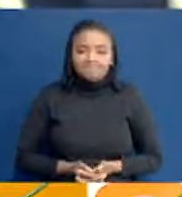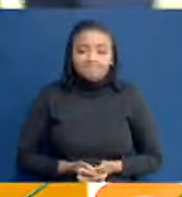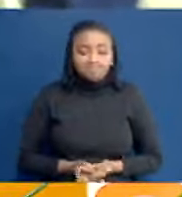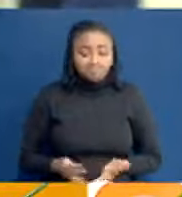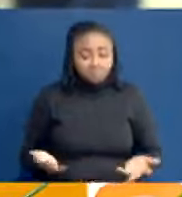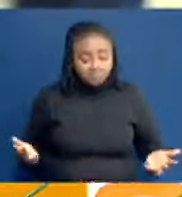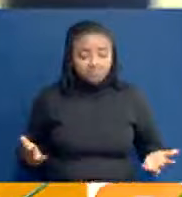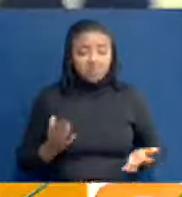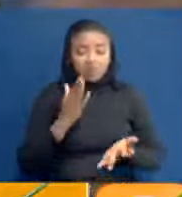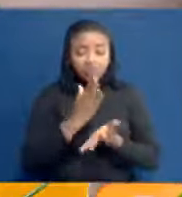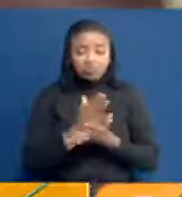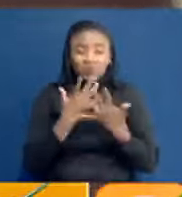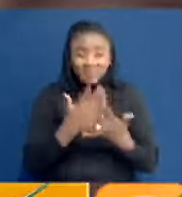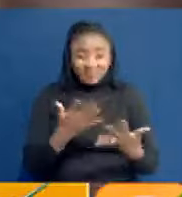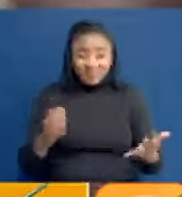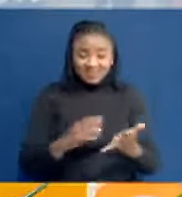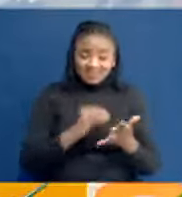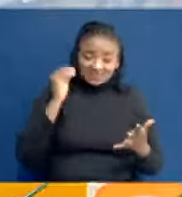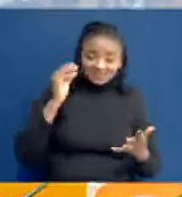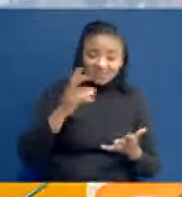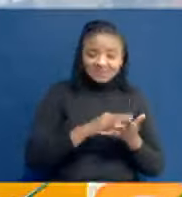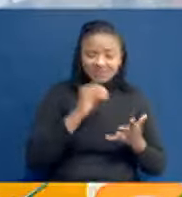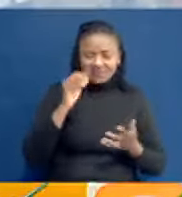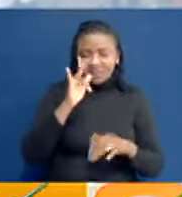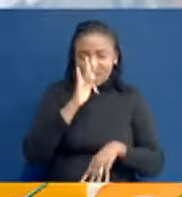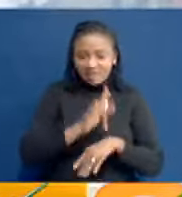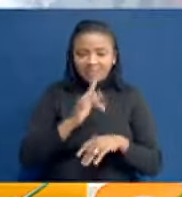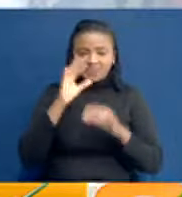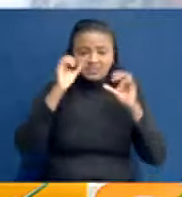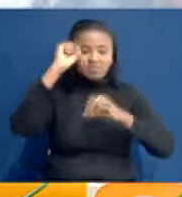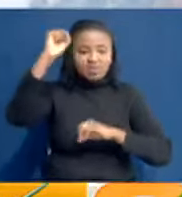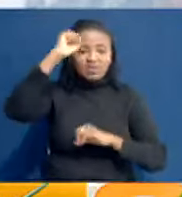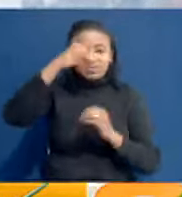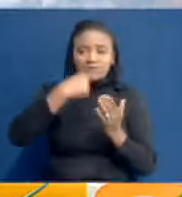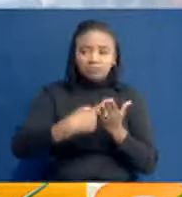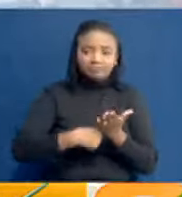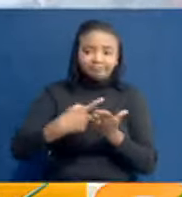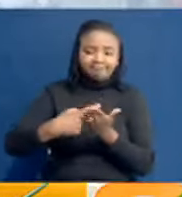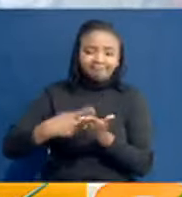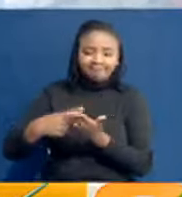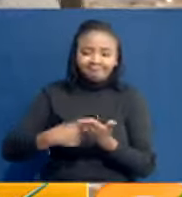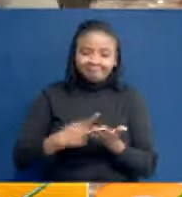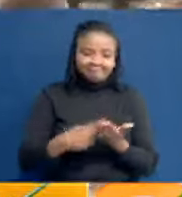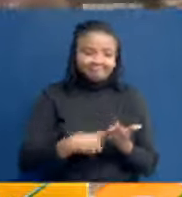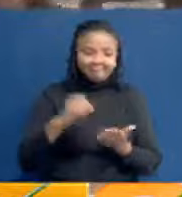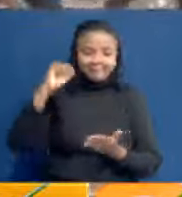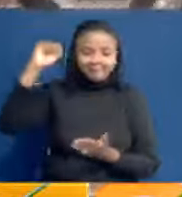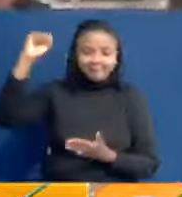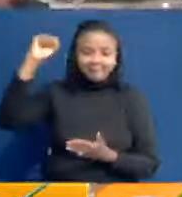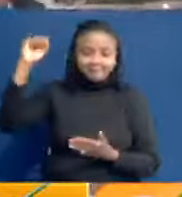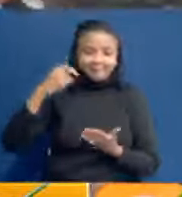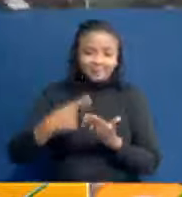Indeed, the issue of the cost of living shaped part of the political discourse of the first half of this year,